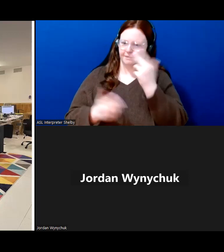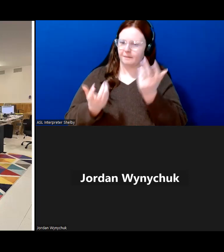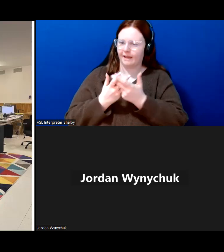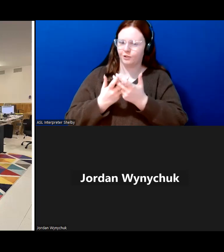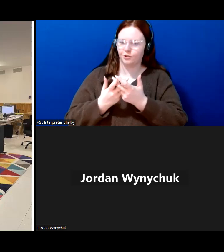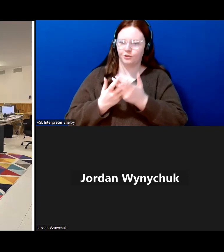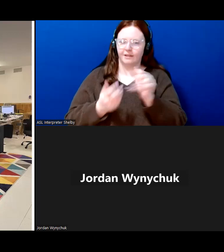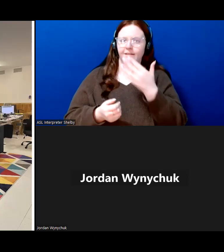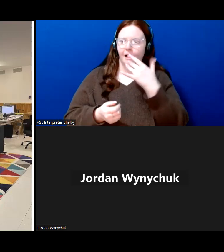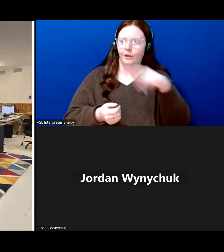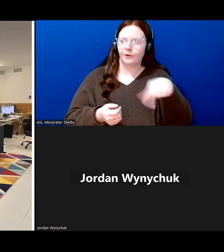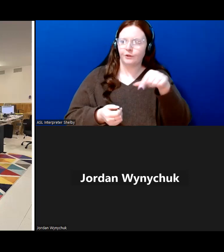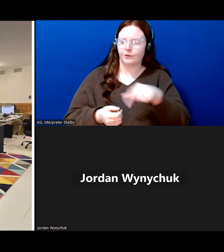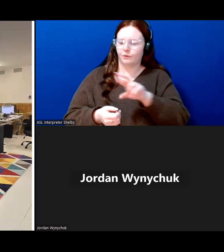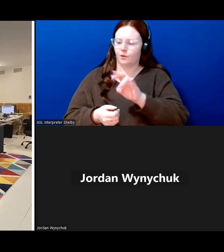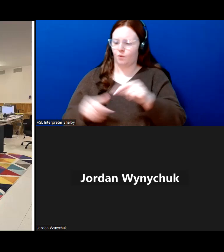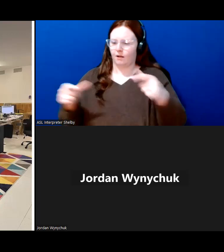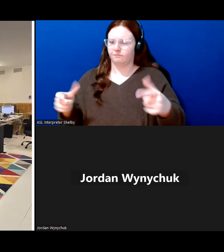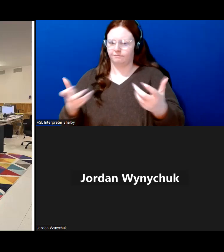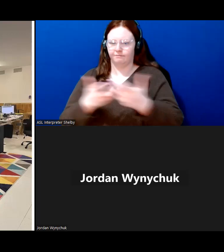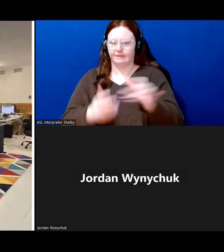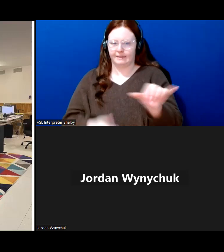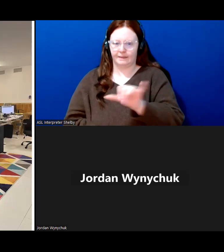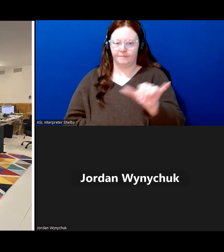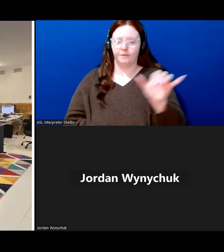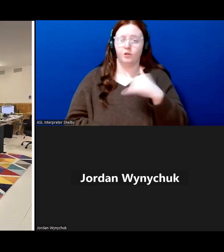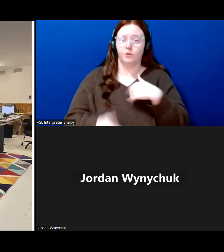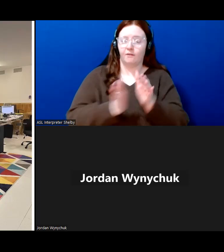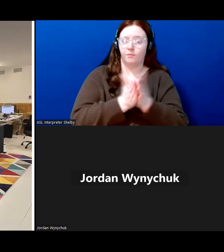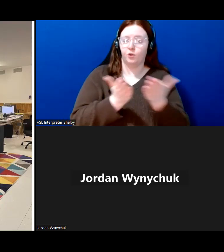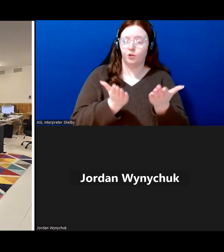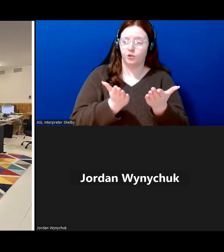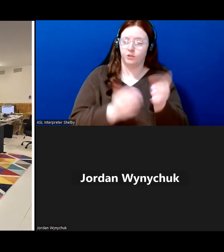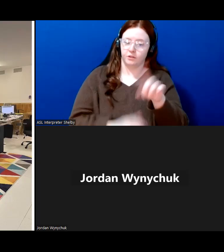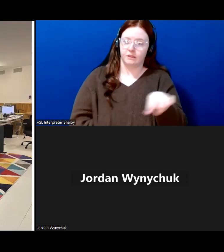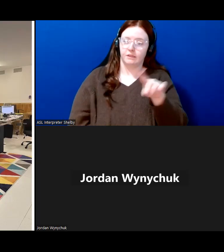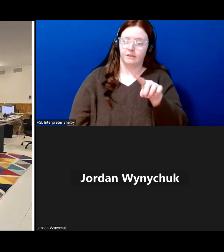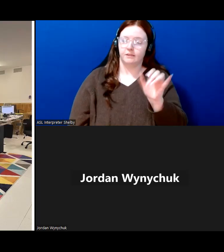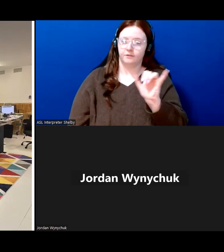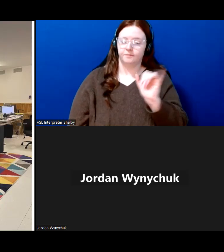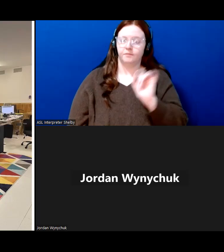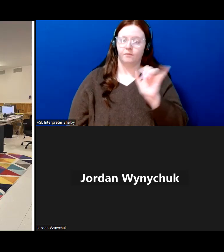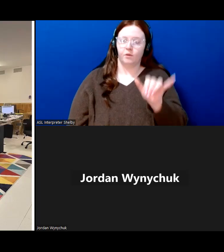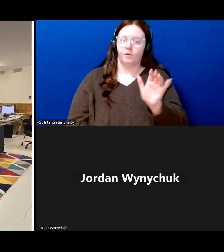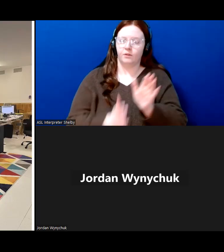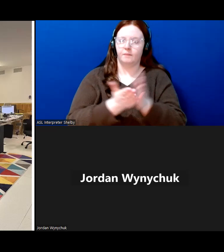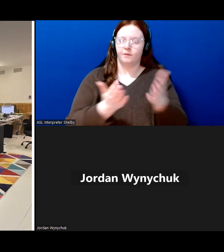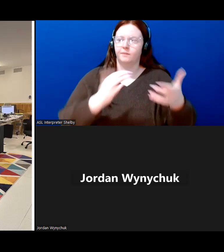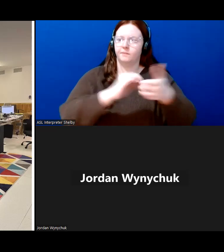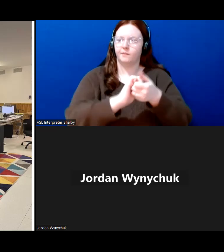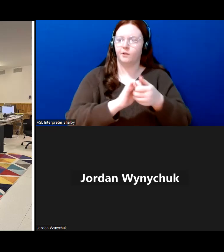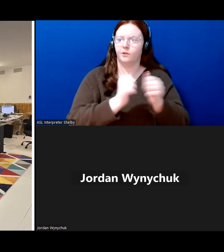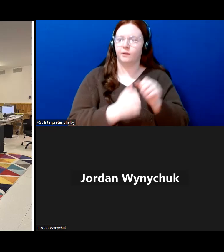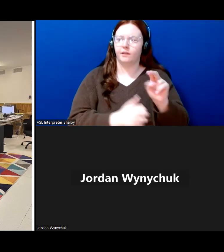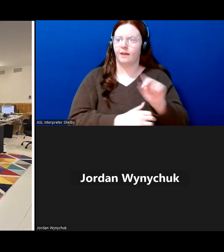have books here as part of our Octagon Library. So it's a partnership again with